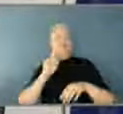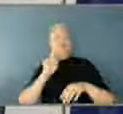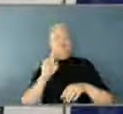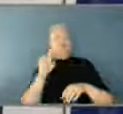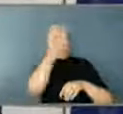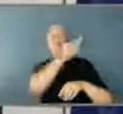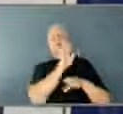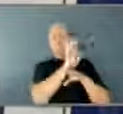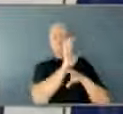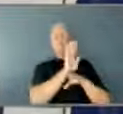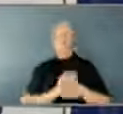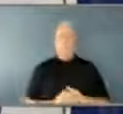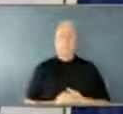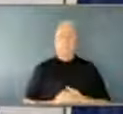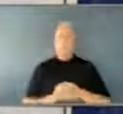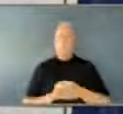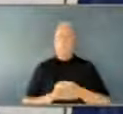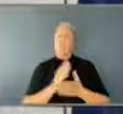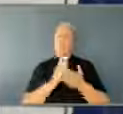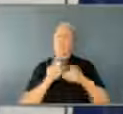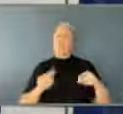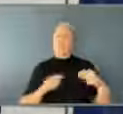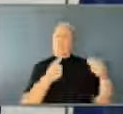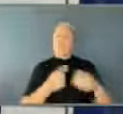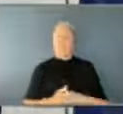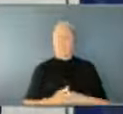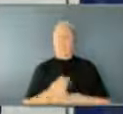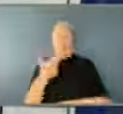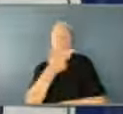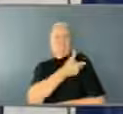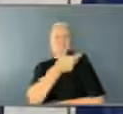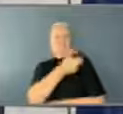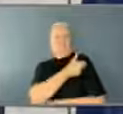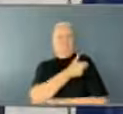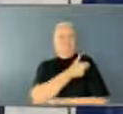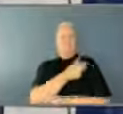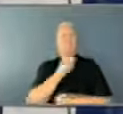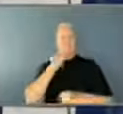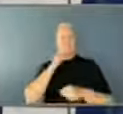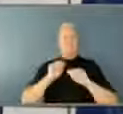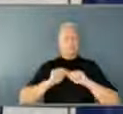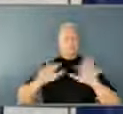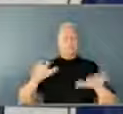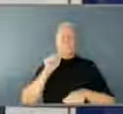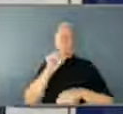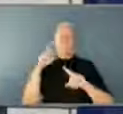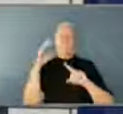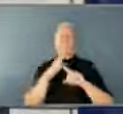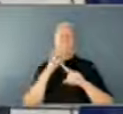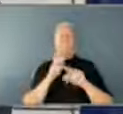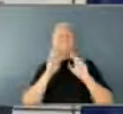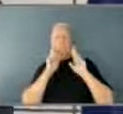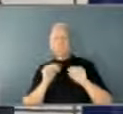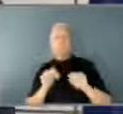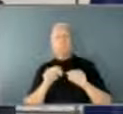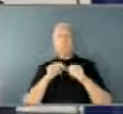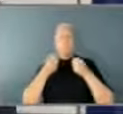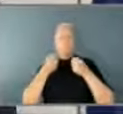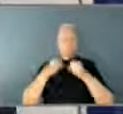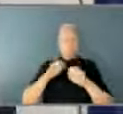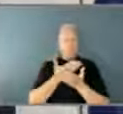the vaccine rollout is the next critical step in protecting Australians. As part of that vaccine strategy, we have followed